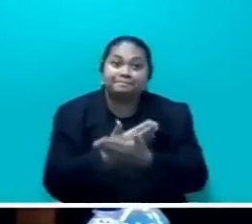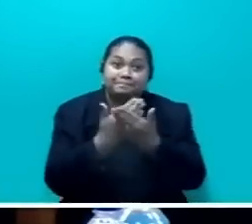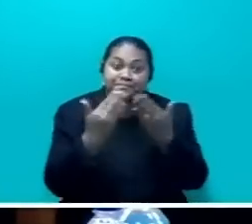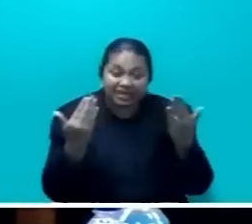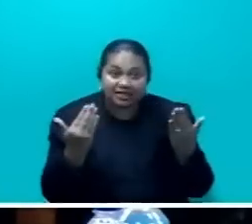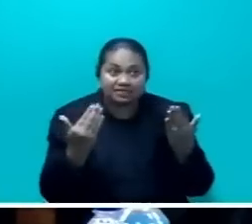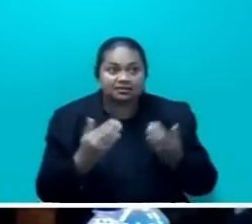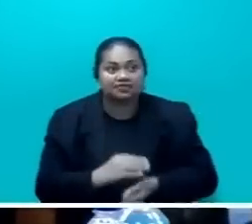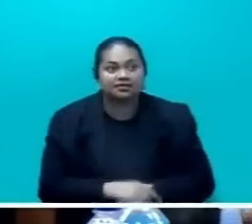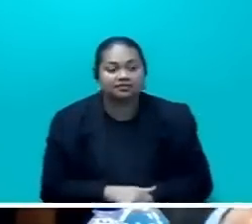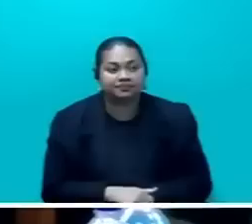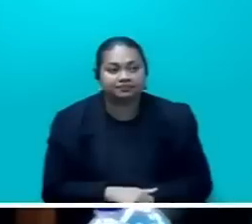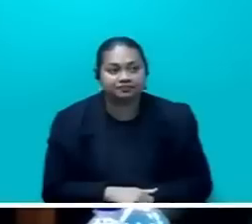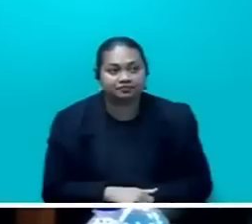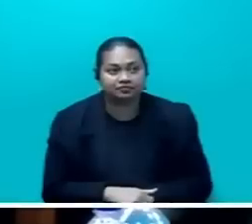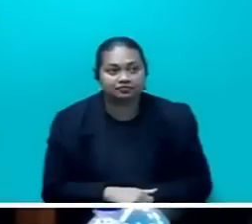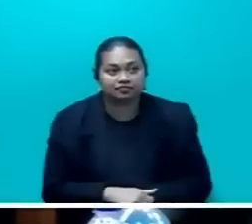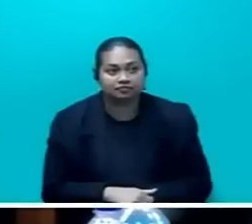bottlenecks